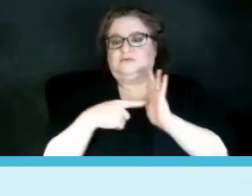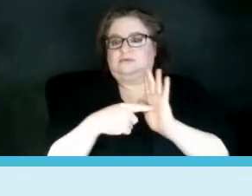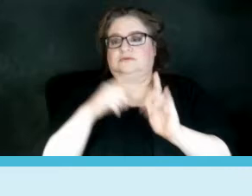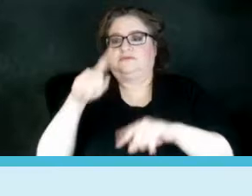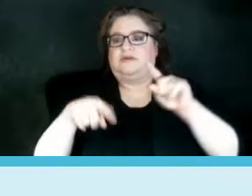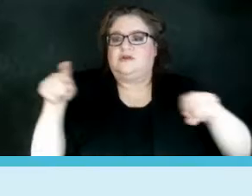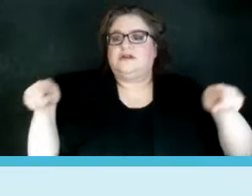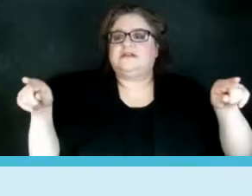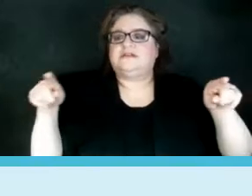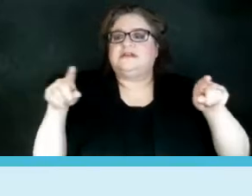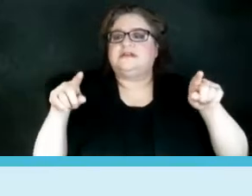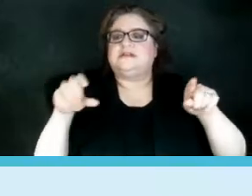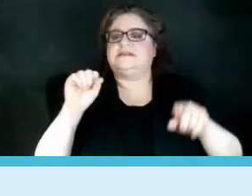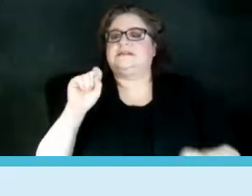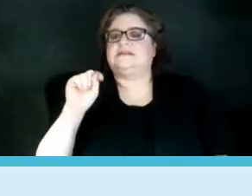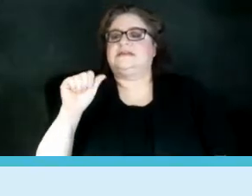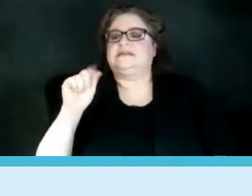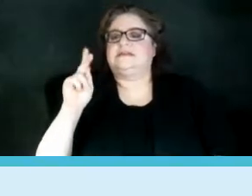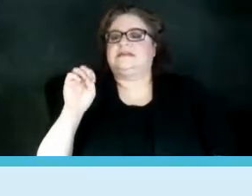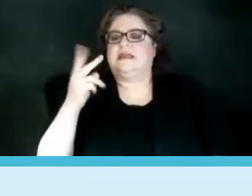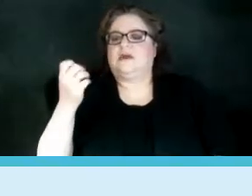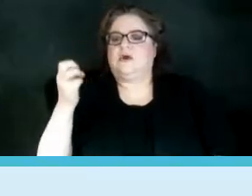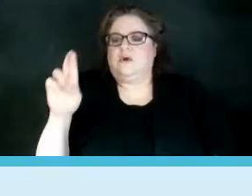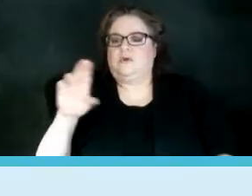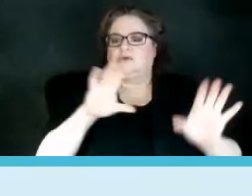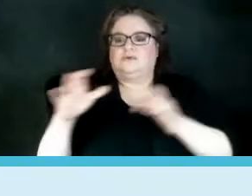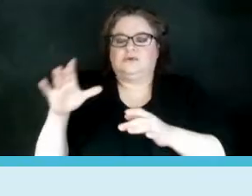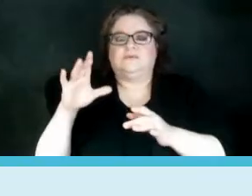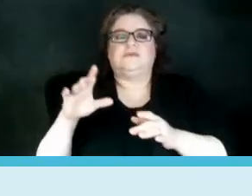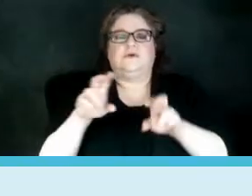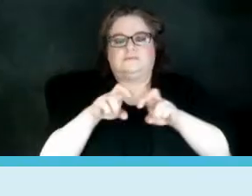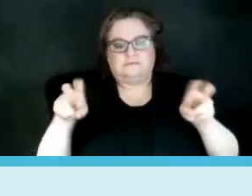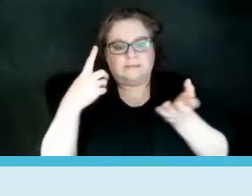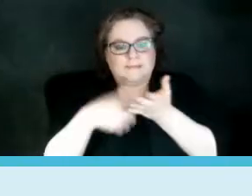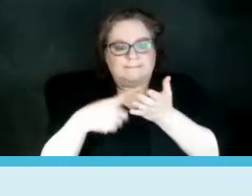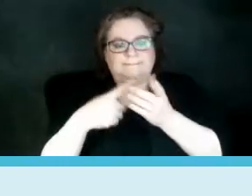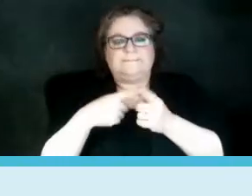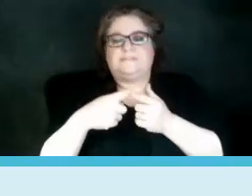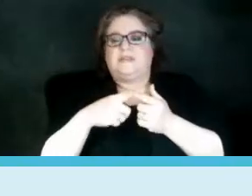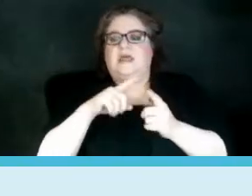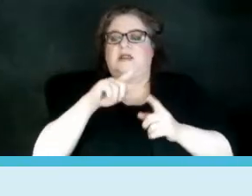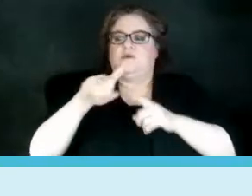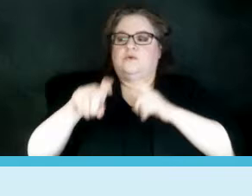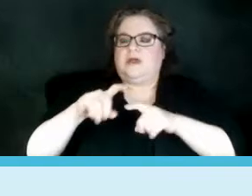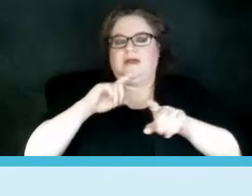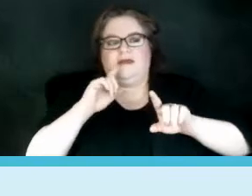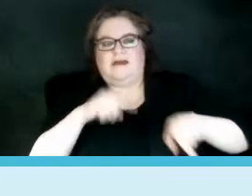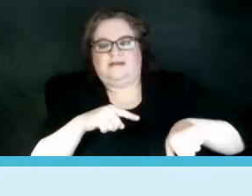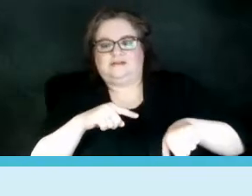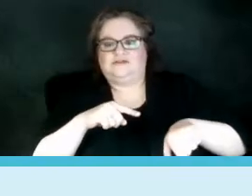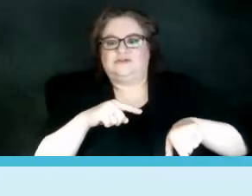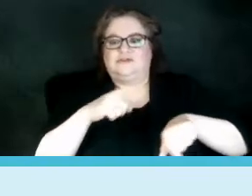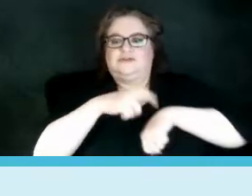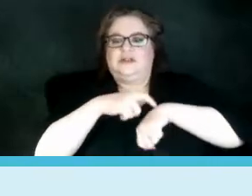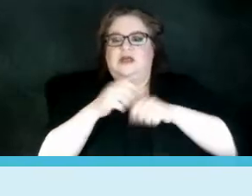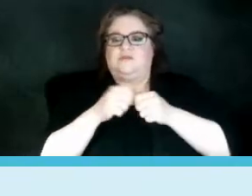various stakeholder groups. So a panel discussion, and then we'll have a question and answer session with